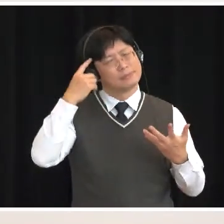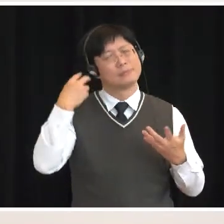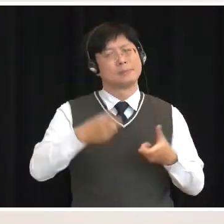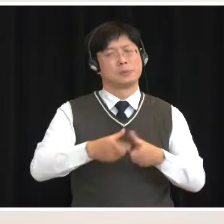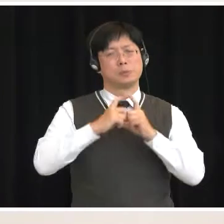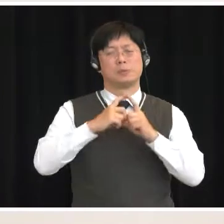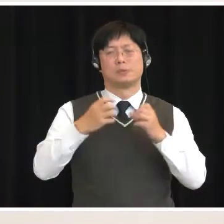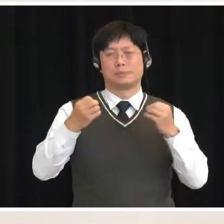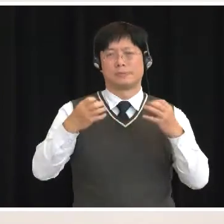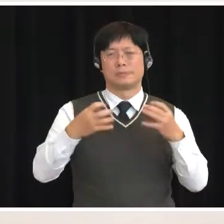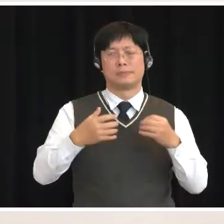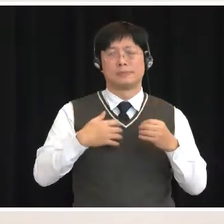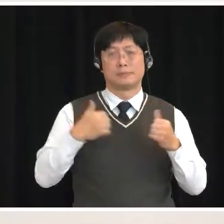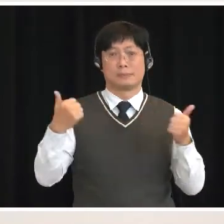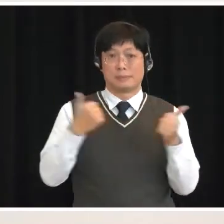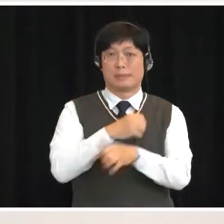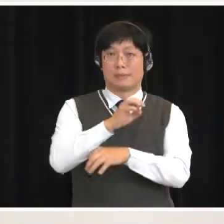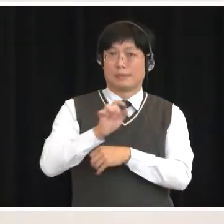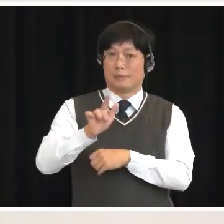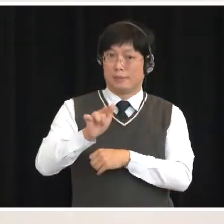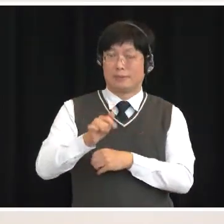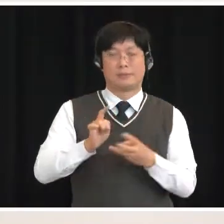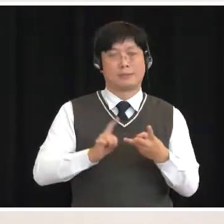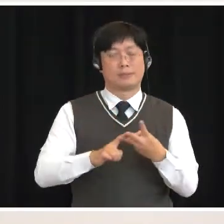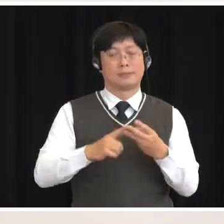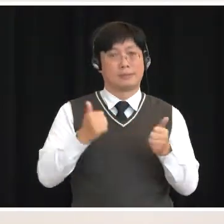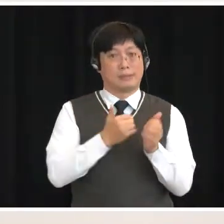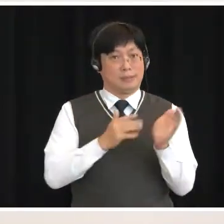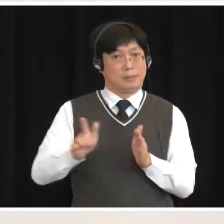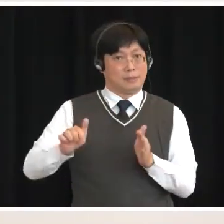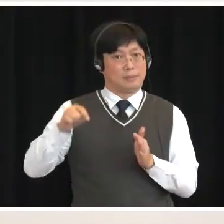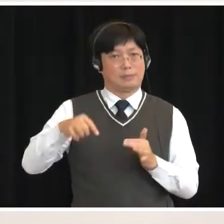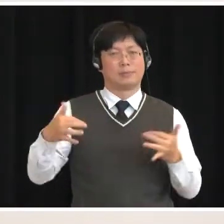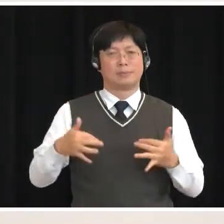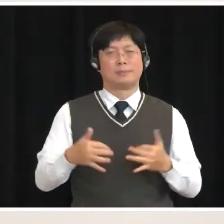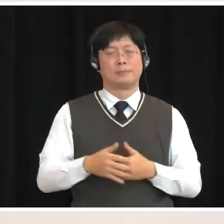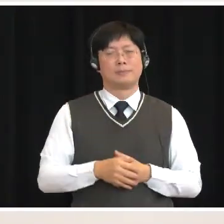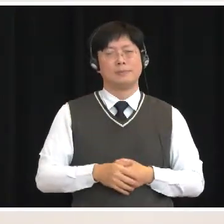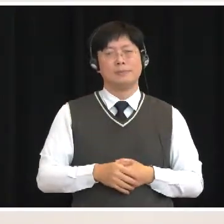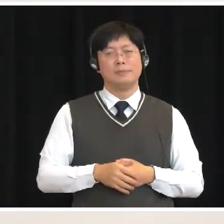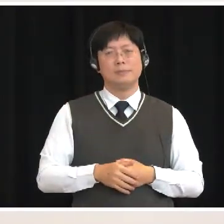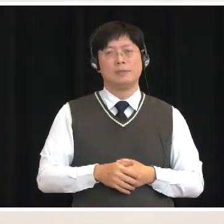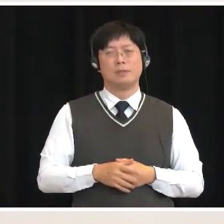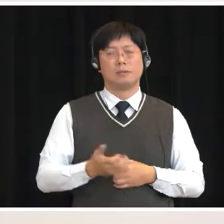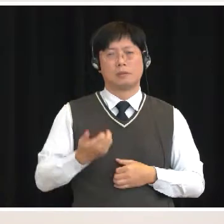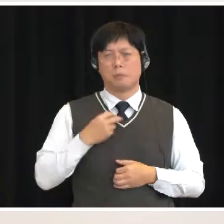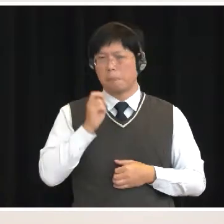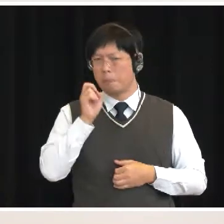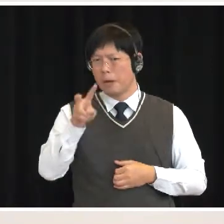that the plan is to promote programs to better